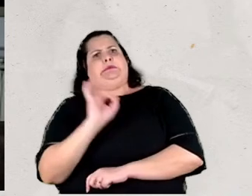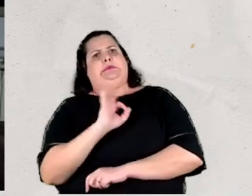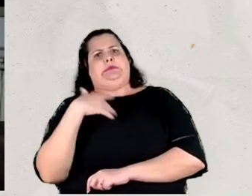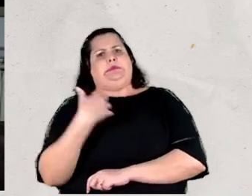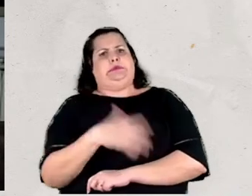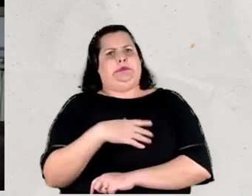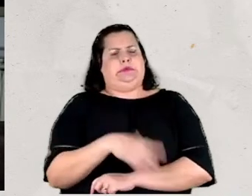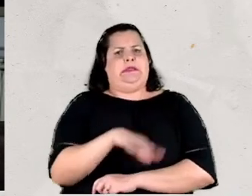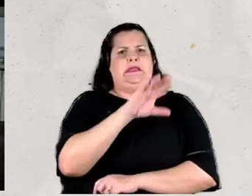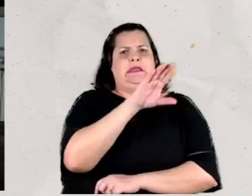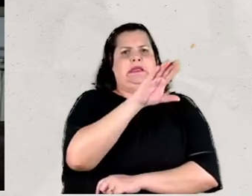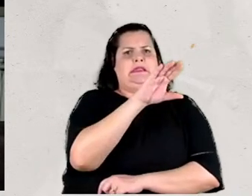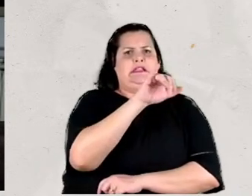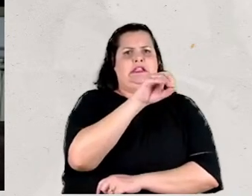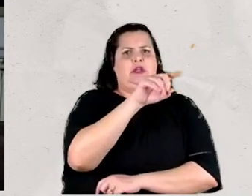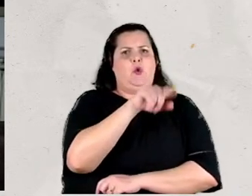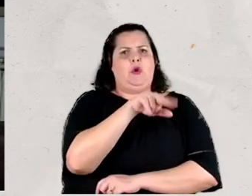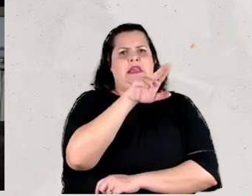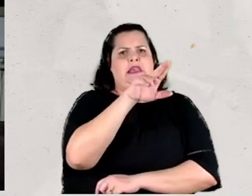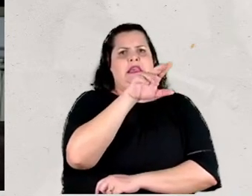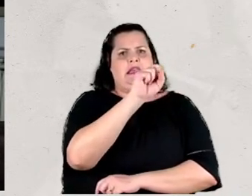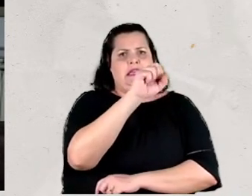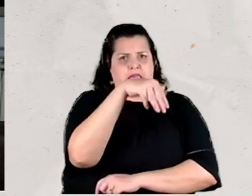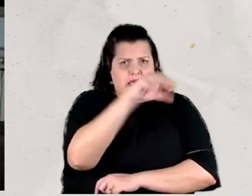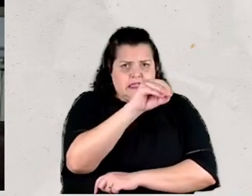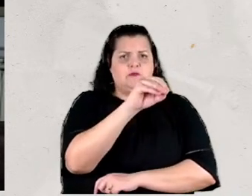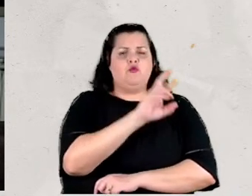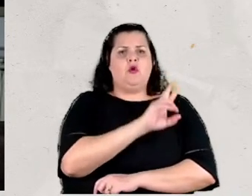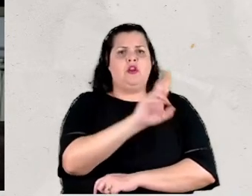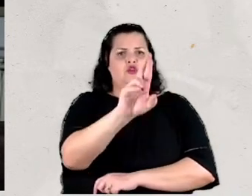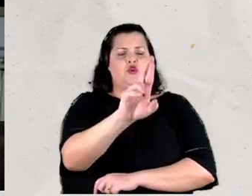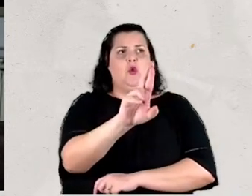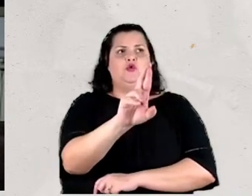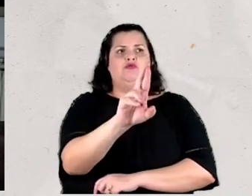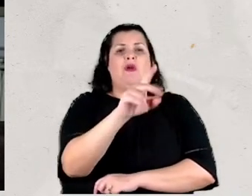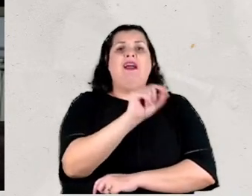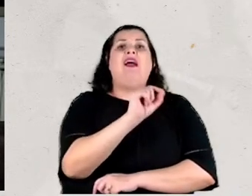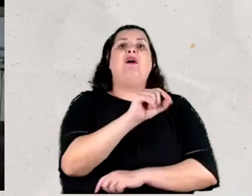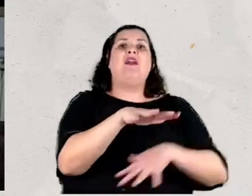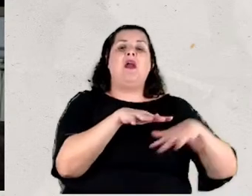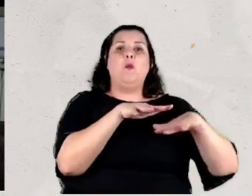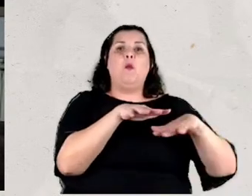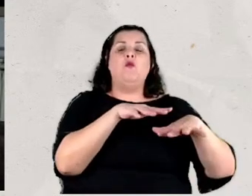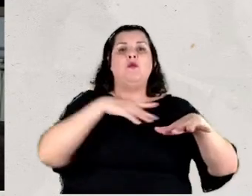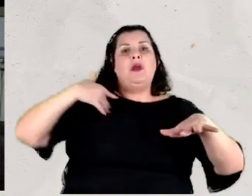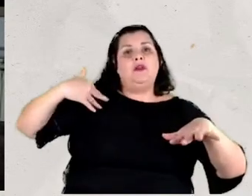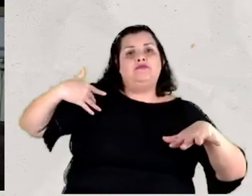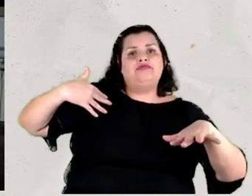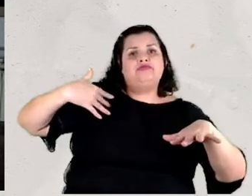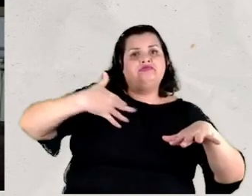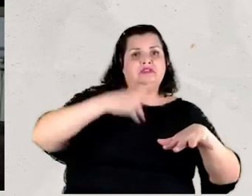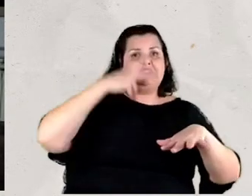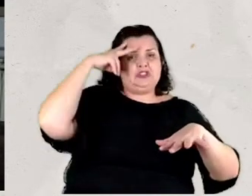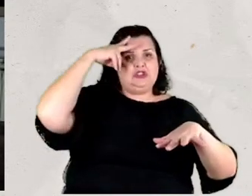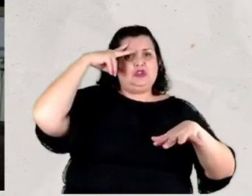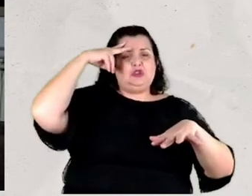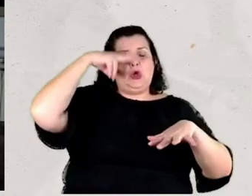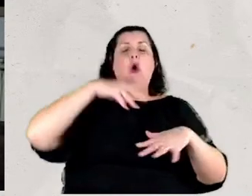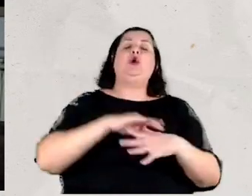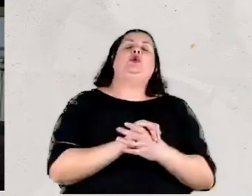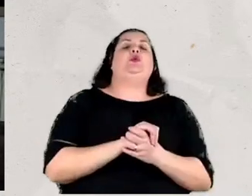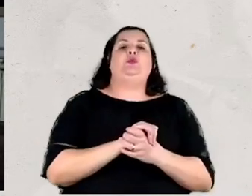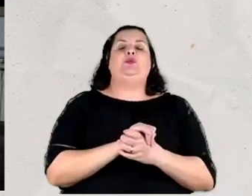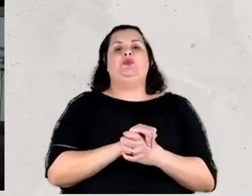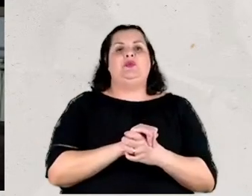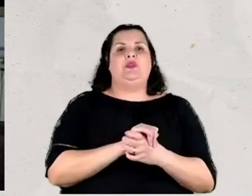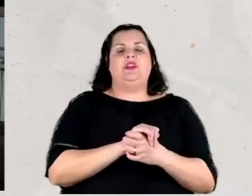is a movement, a historic movement with a great deal of legitimacy, and it's an